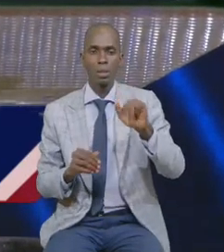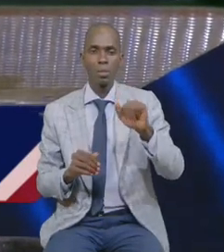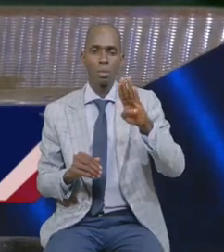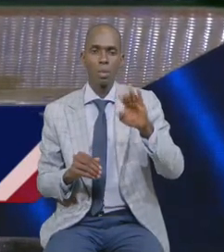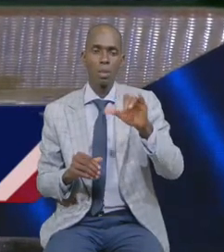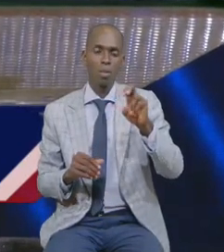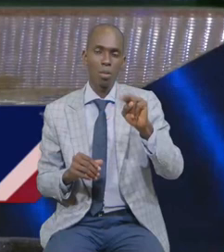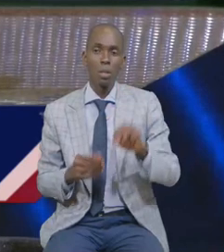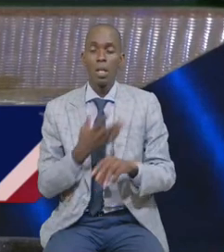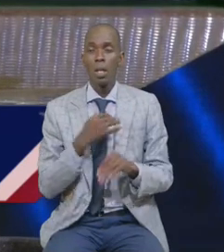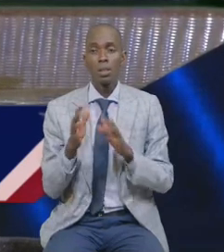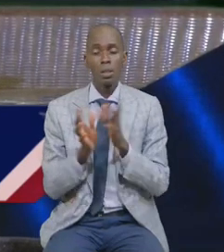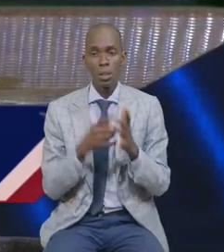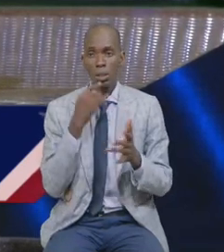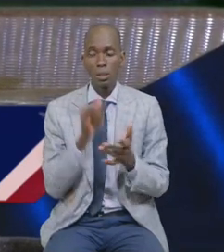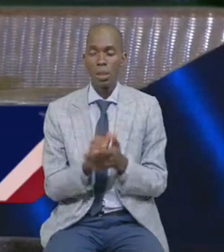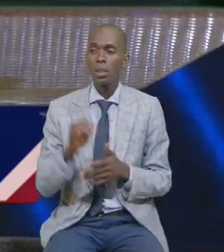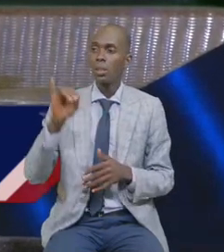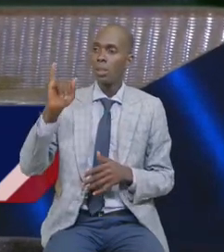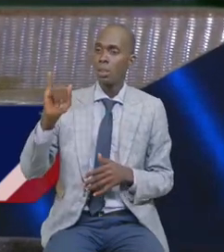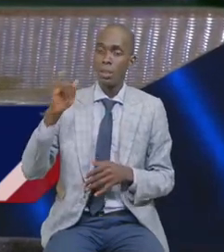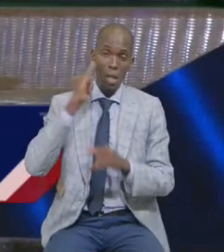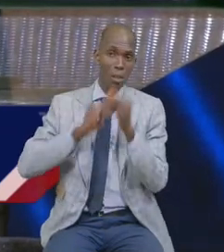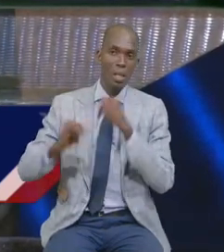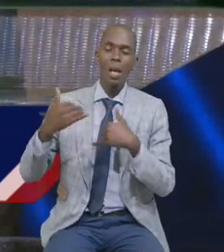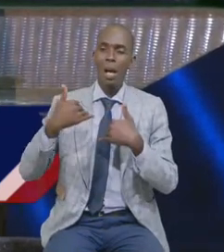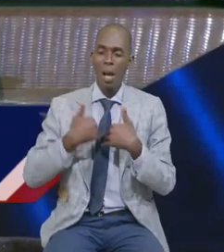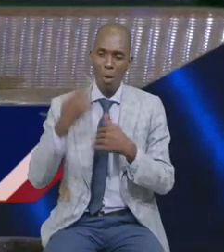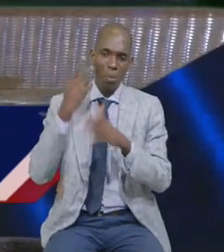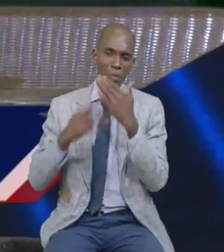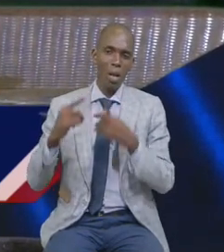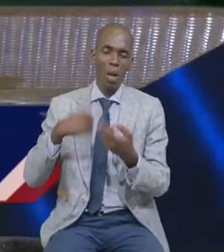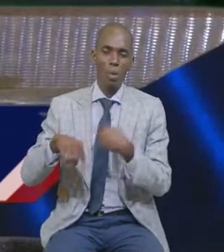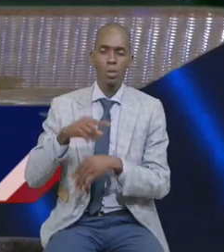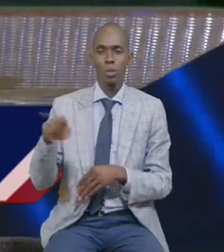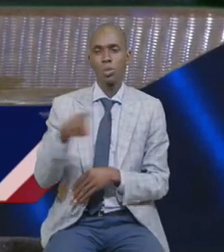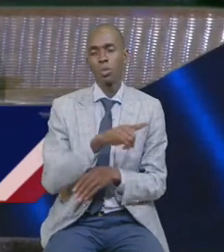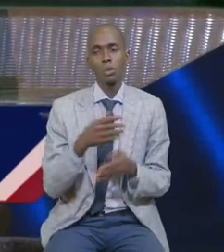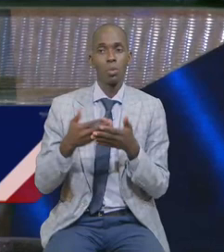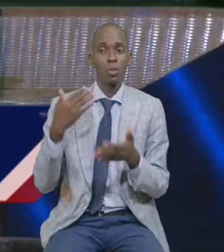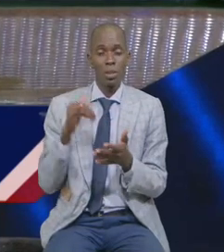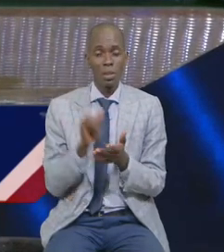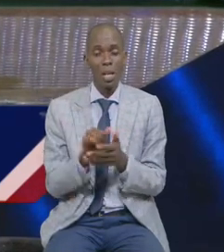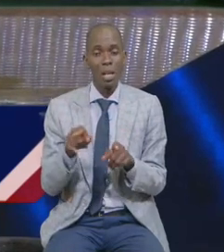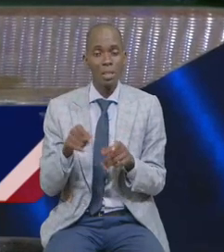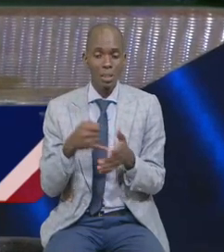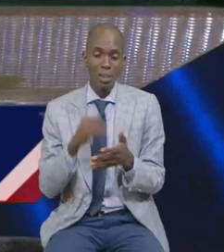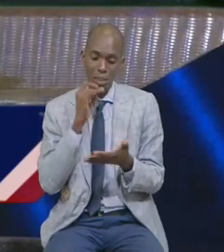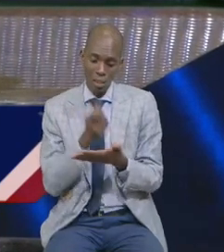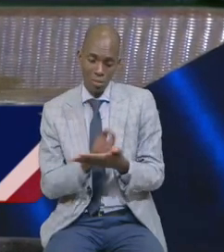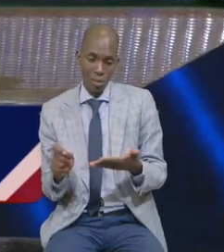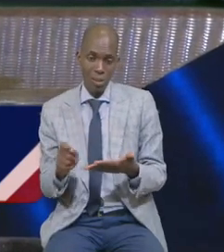Jesus said, Isaiah prophesied of you, hypocrites, as it is written, these people honoreth